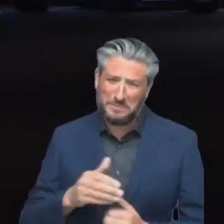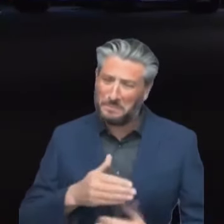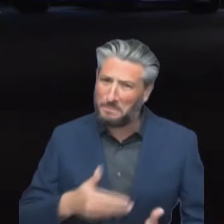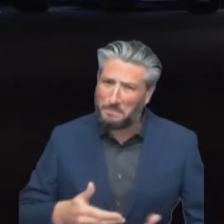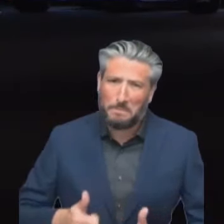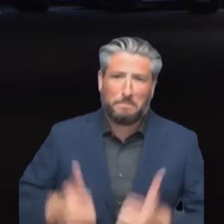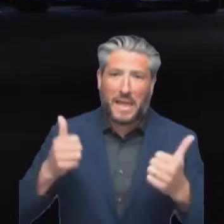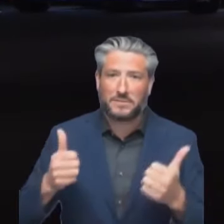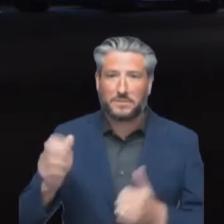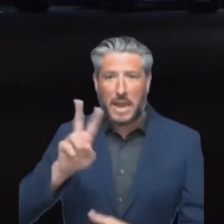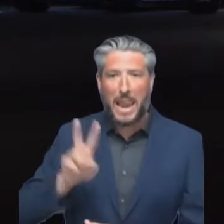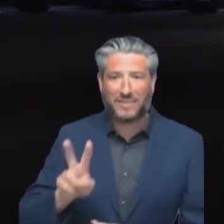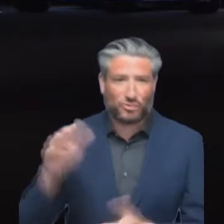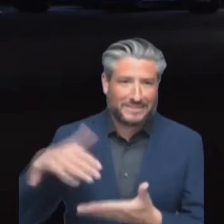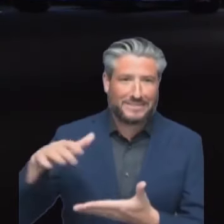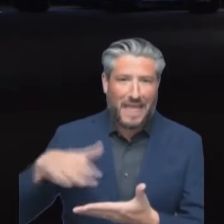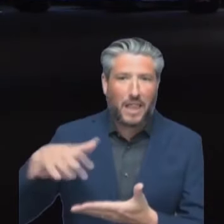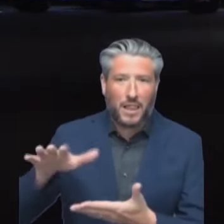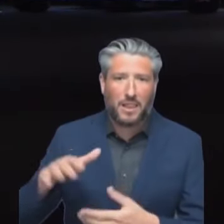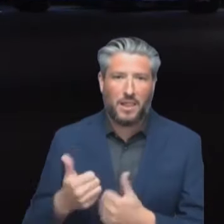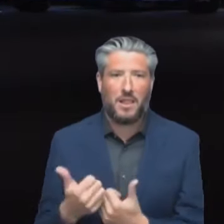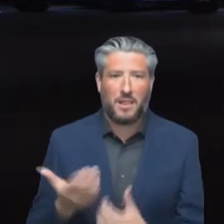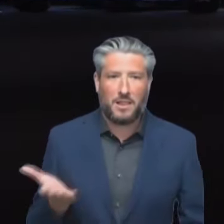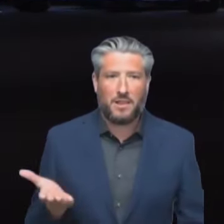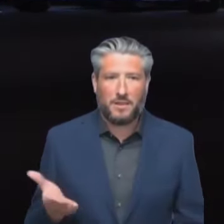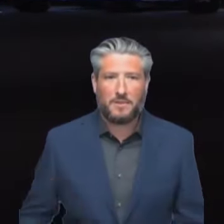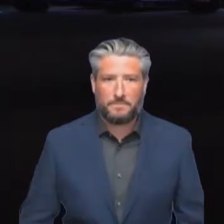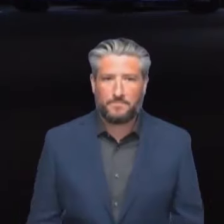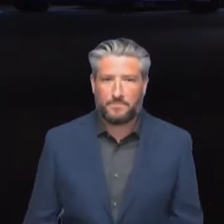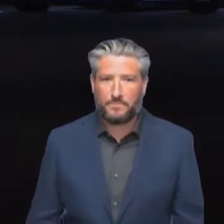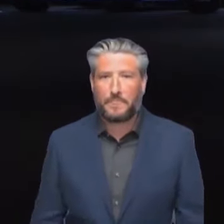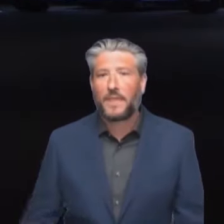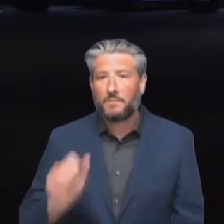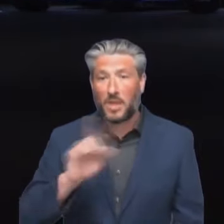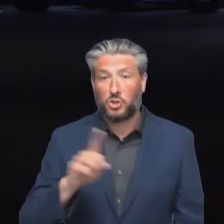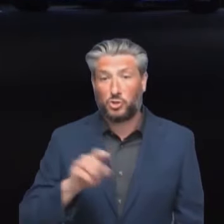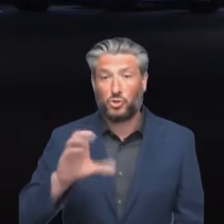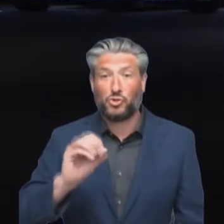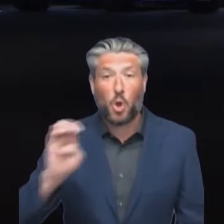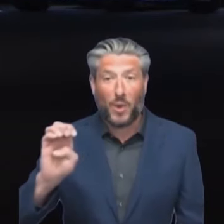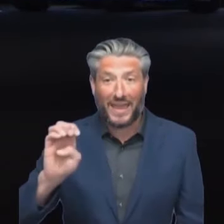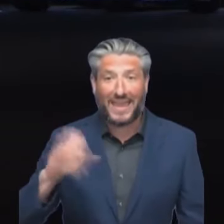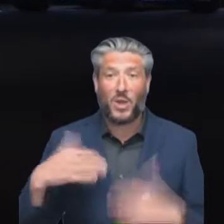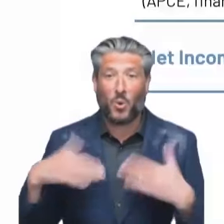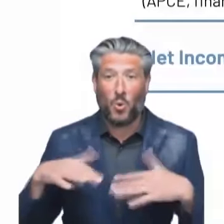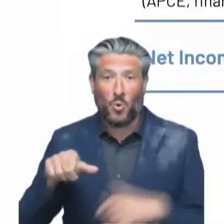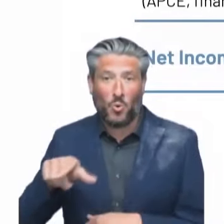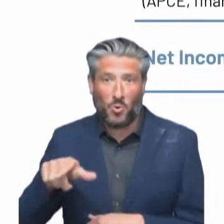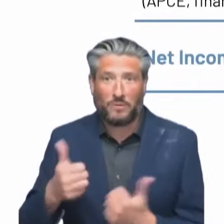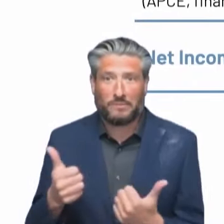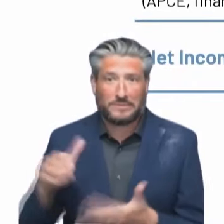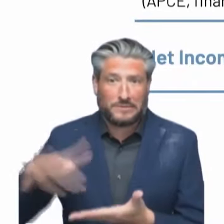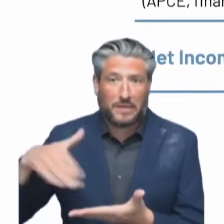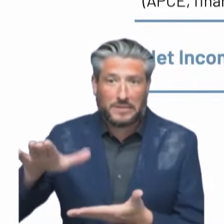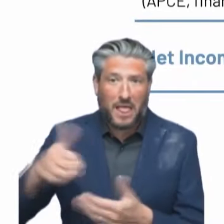our electric range enabled us to achieve our CAFE targets in 2020. Now let's turn to our financial